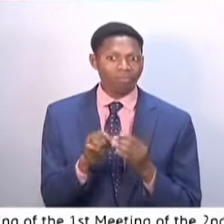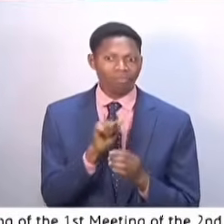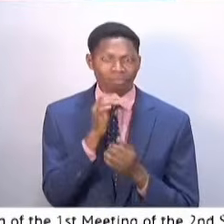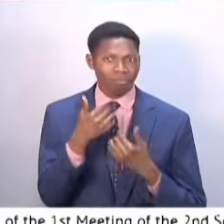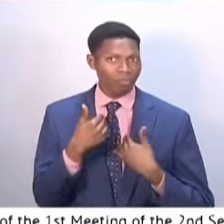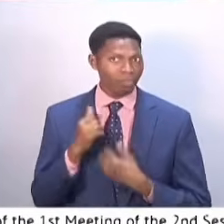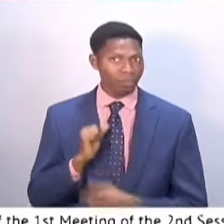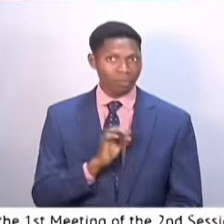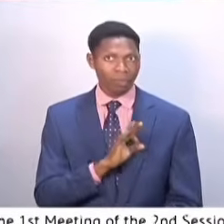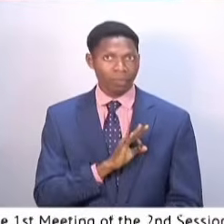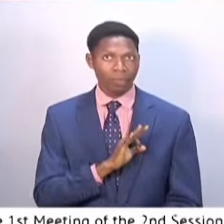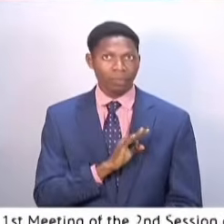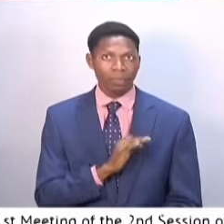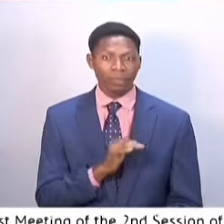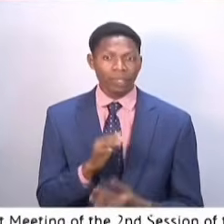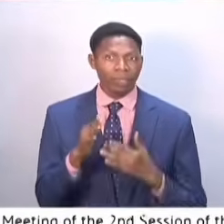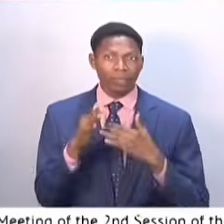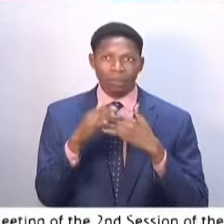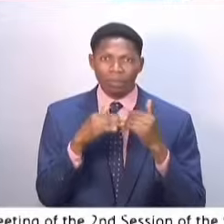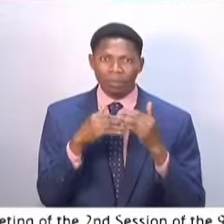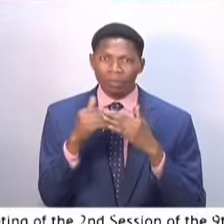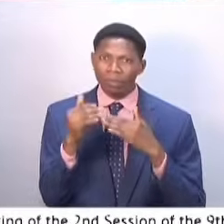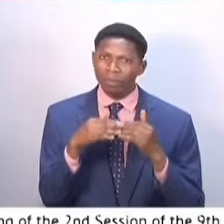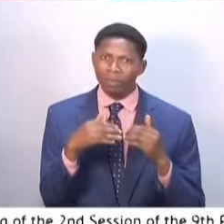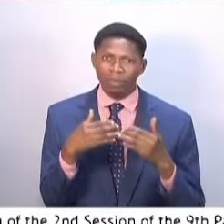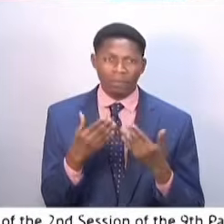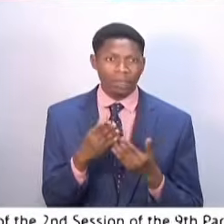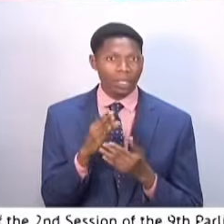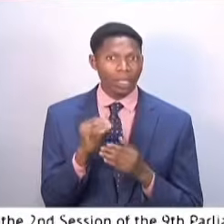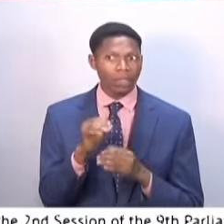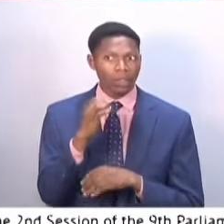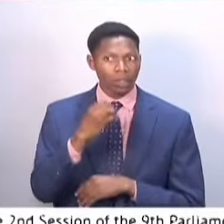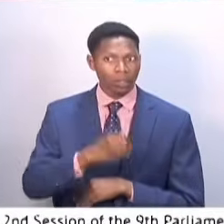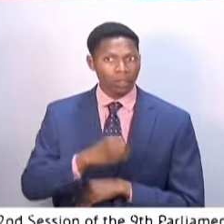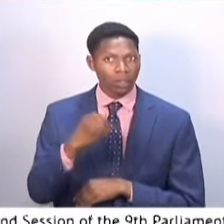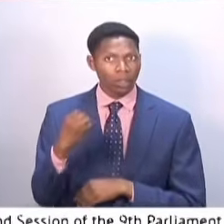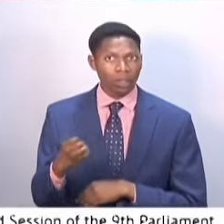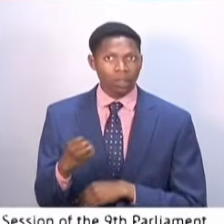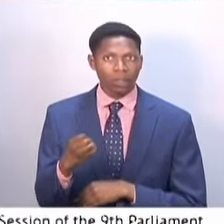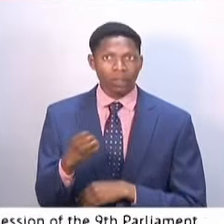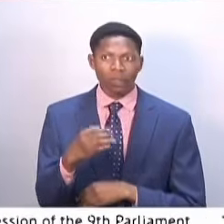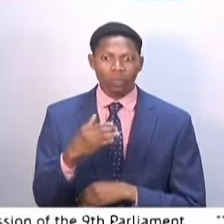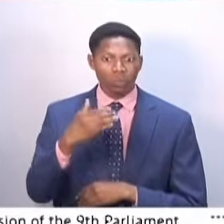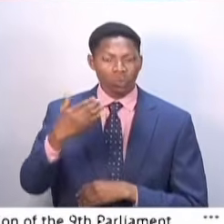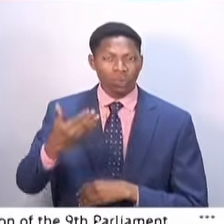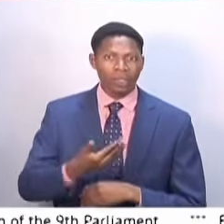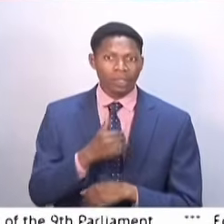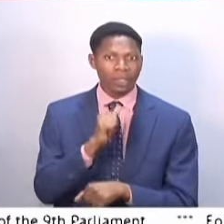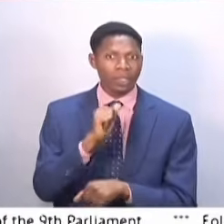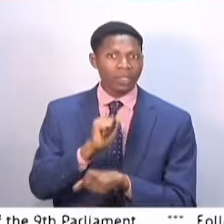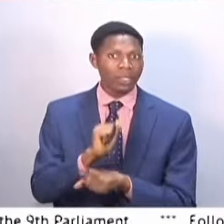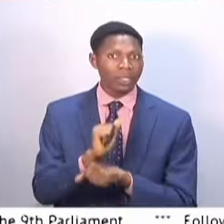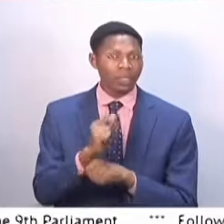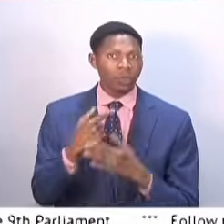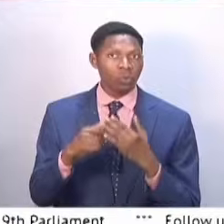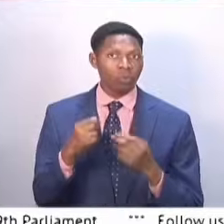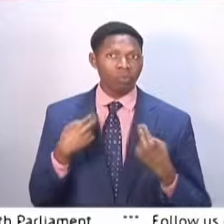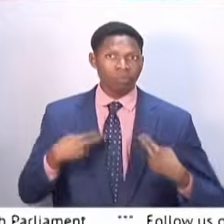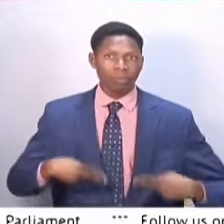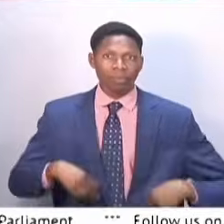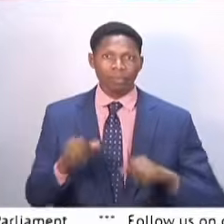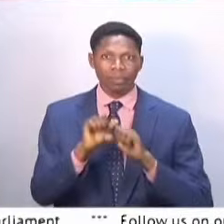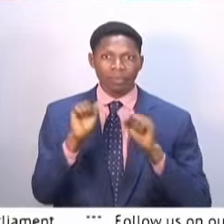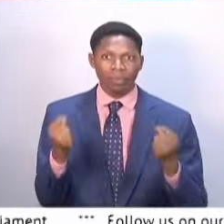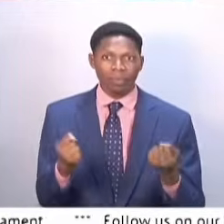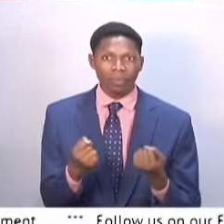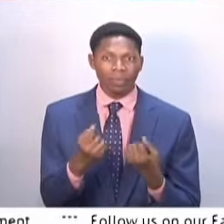understaffed. While infrastructure and equipment are vital to functional health systems,